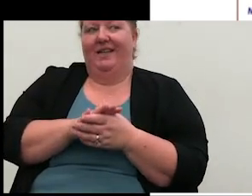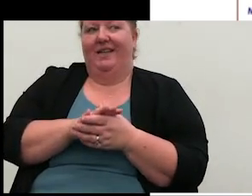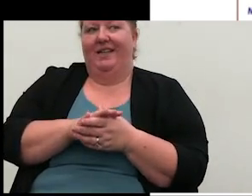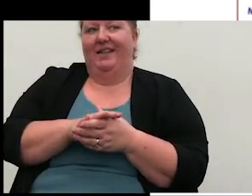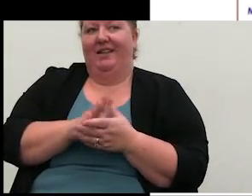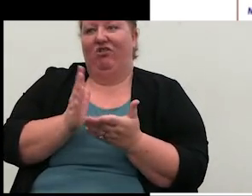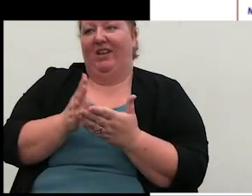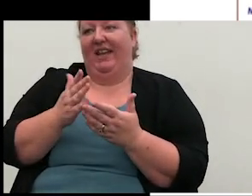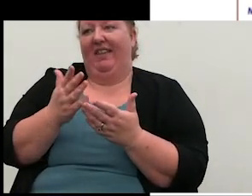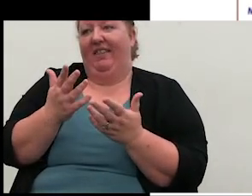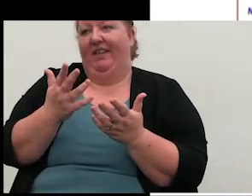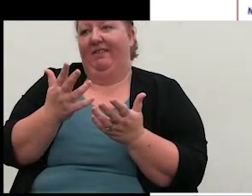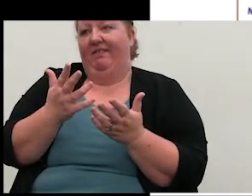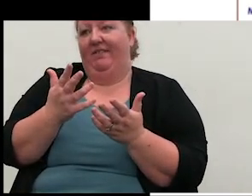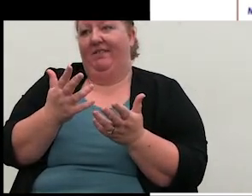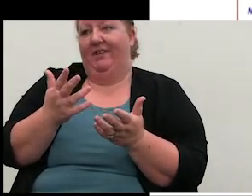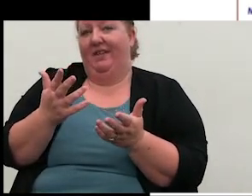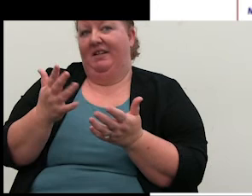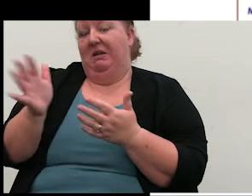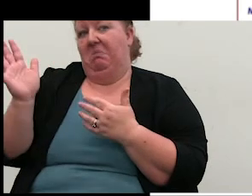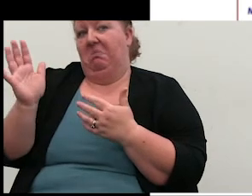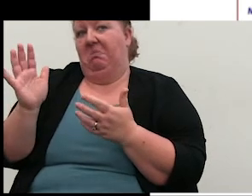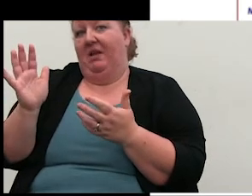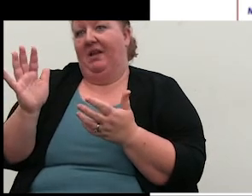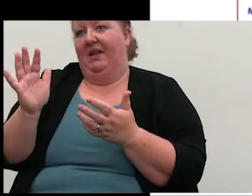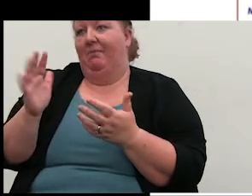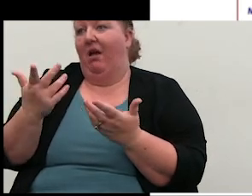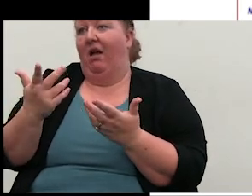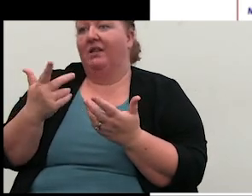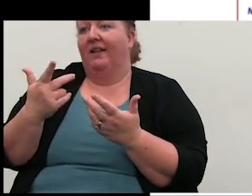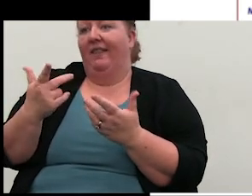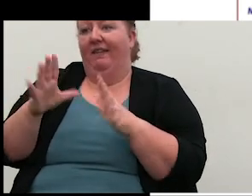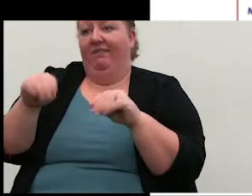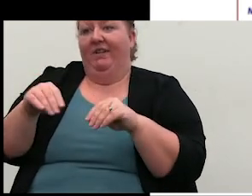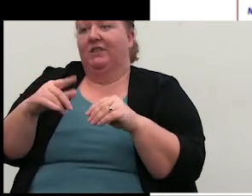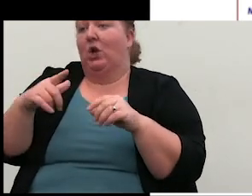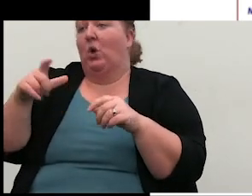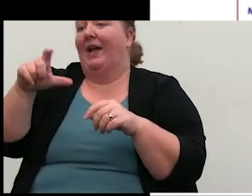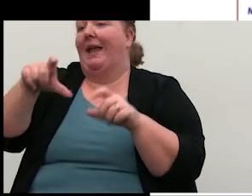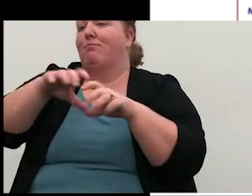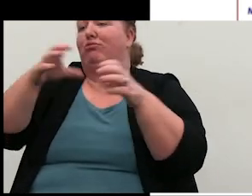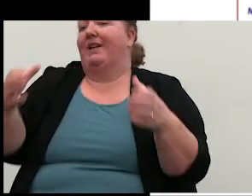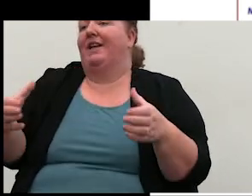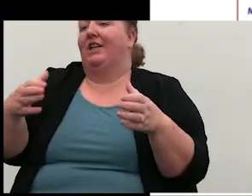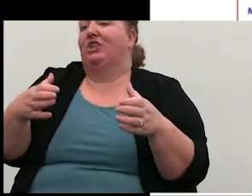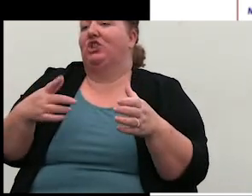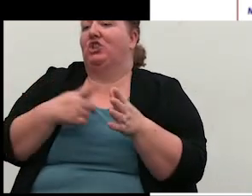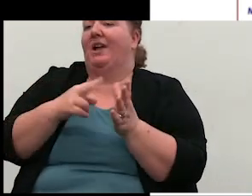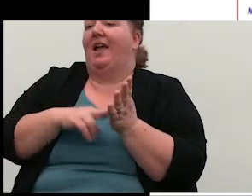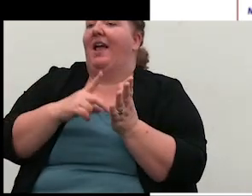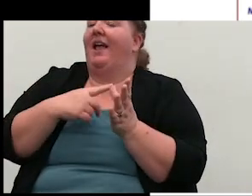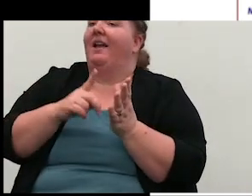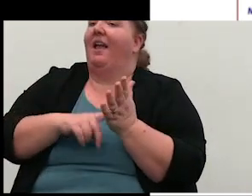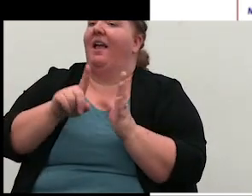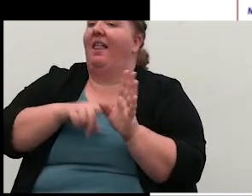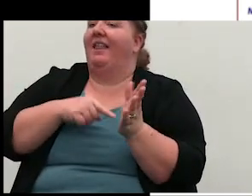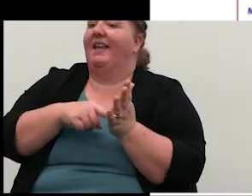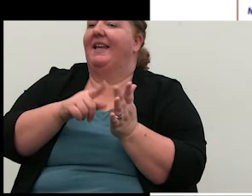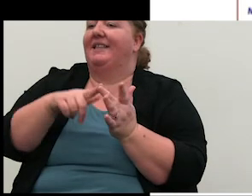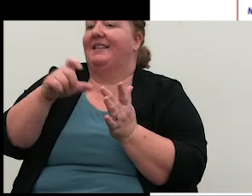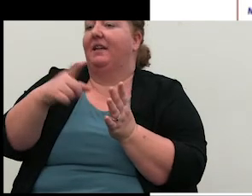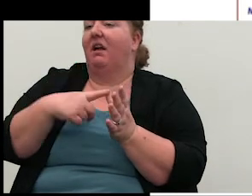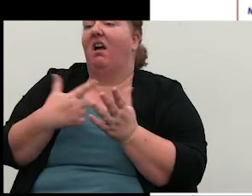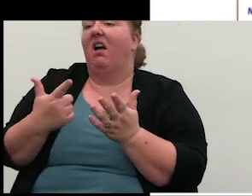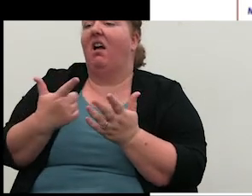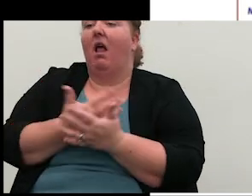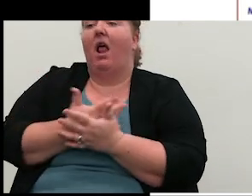they've gone away and the data recently used, are Cambridge Analytica, who are credited by some people for Trump being